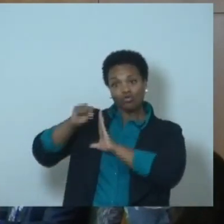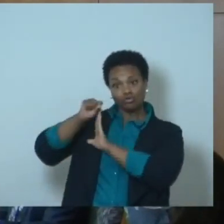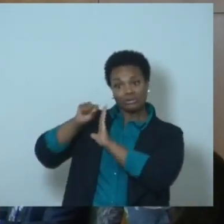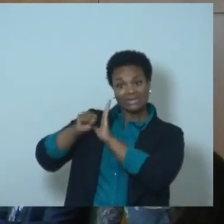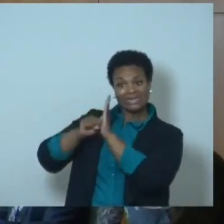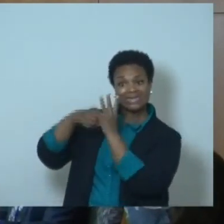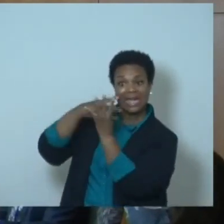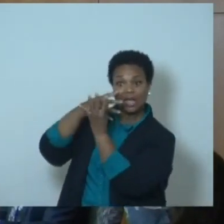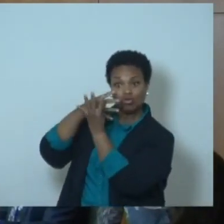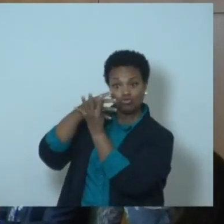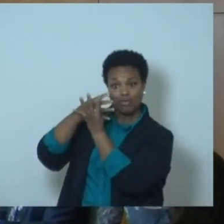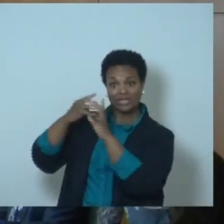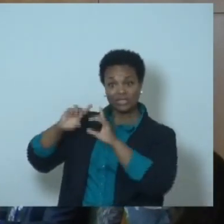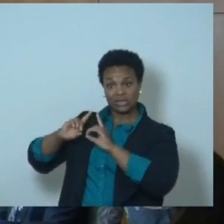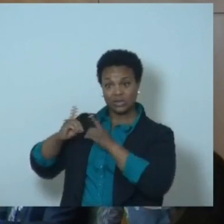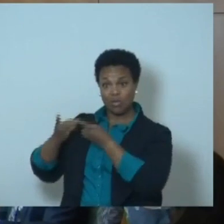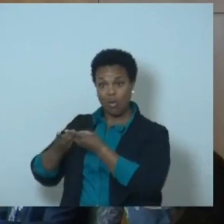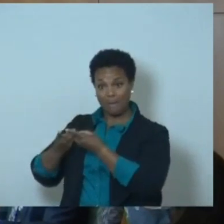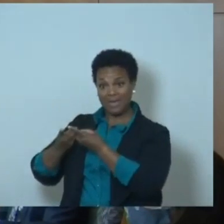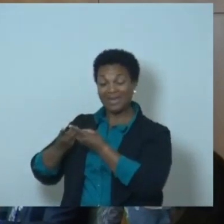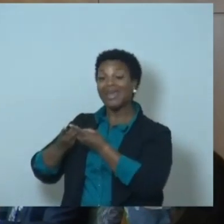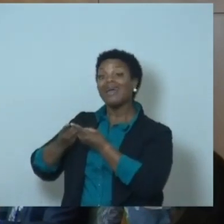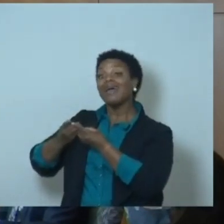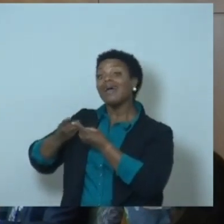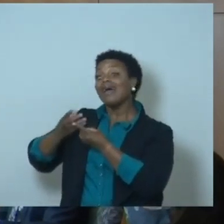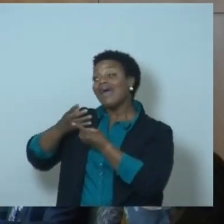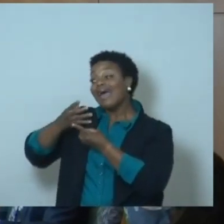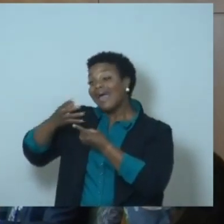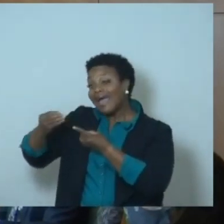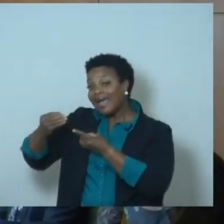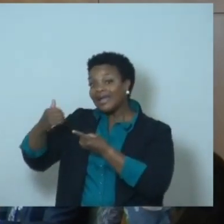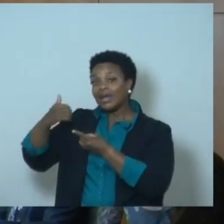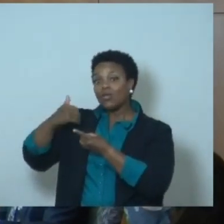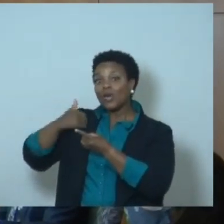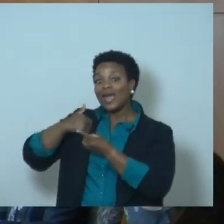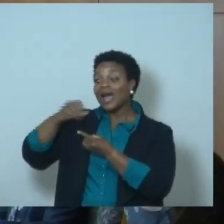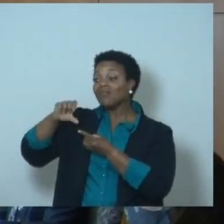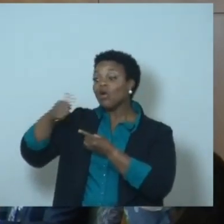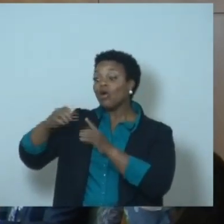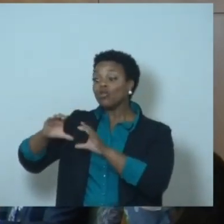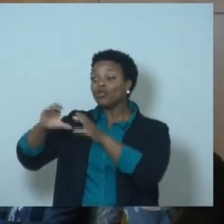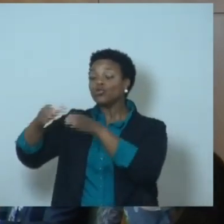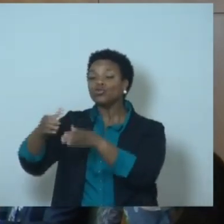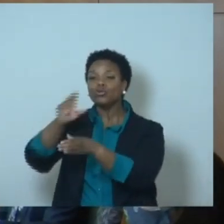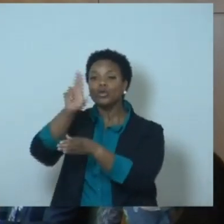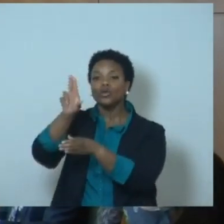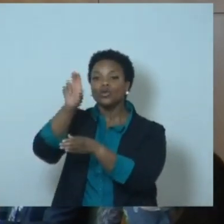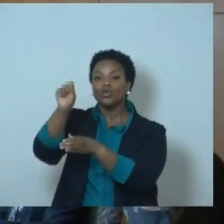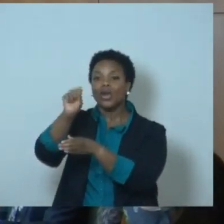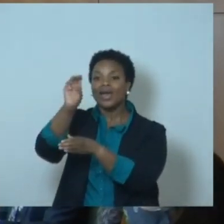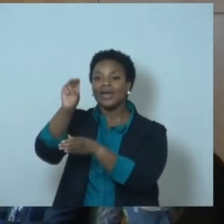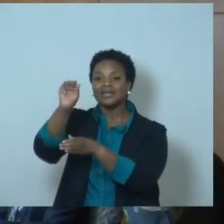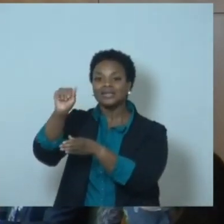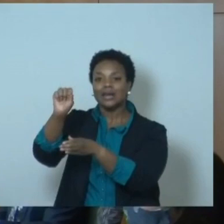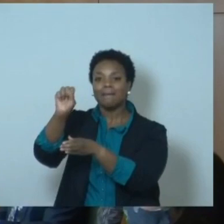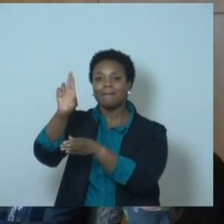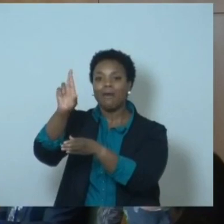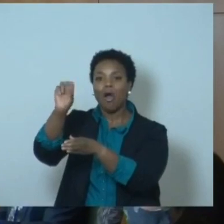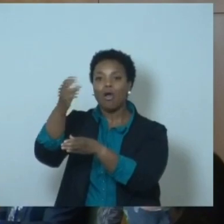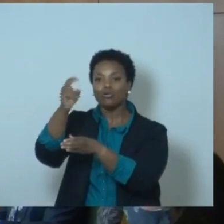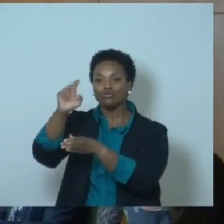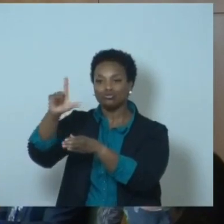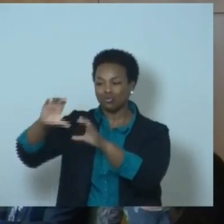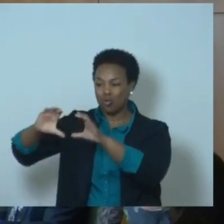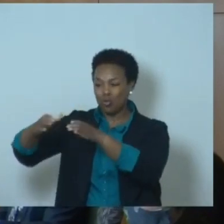have a population who are under the custody of the U.S. Marshals Service. Obviously, the state's ability